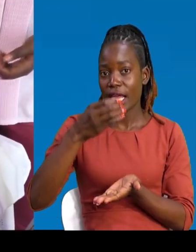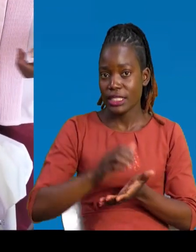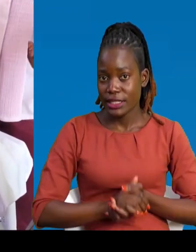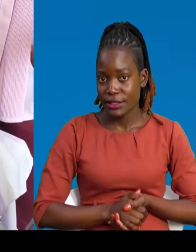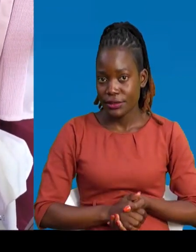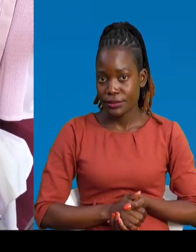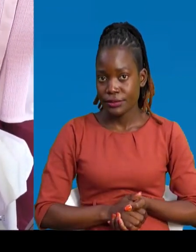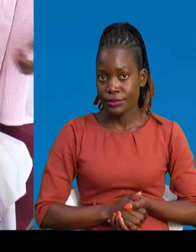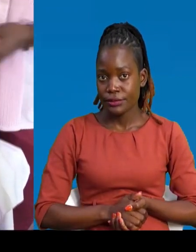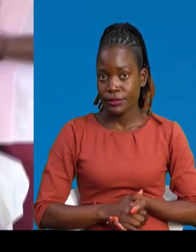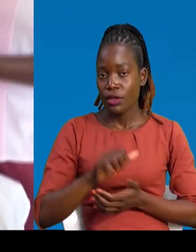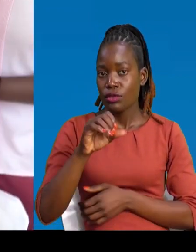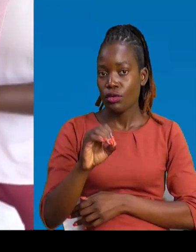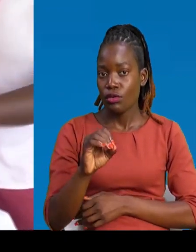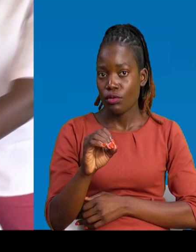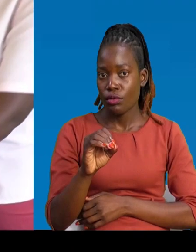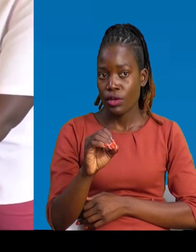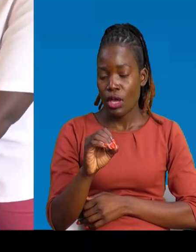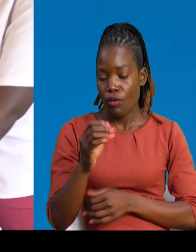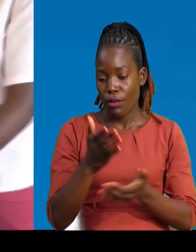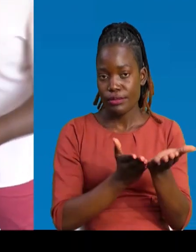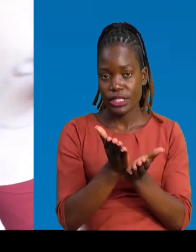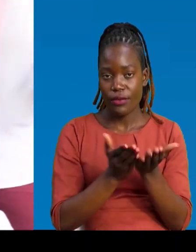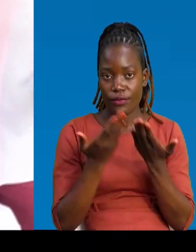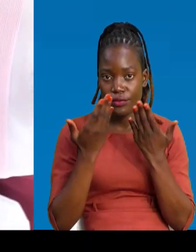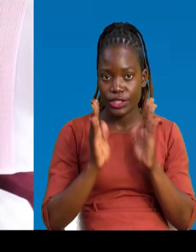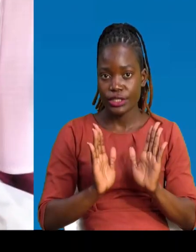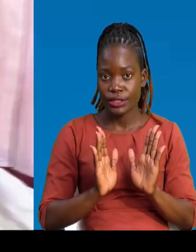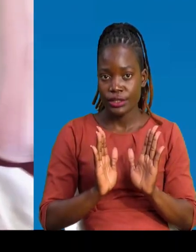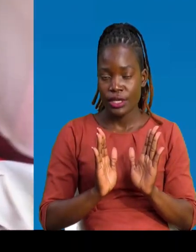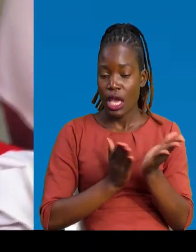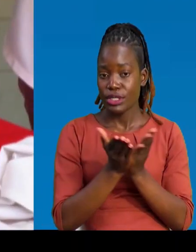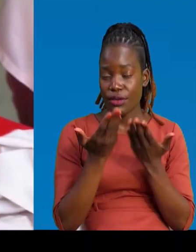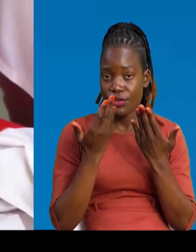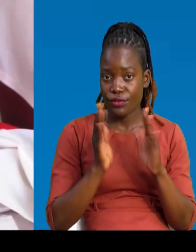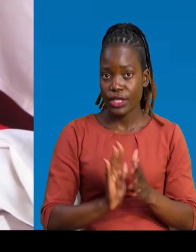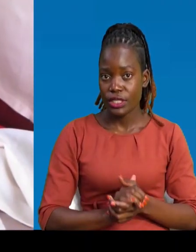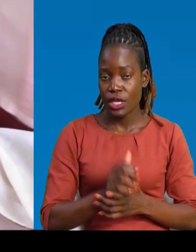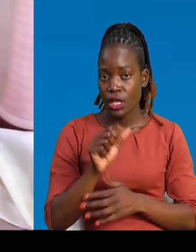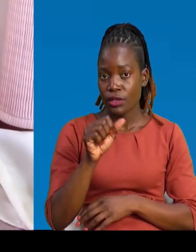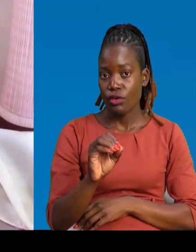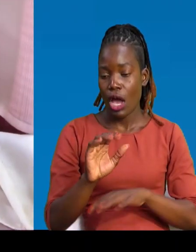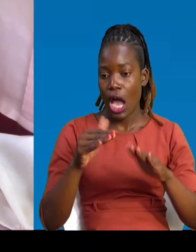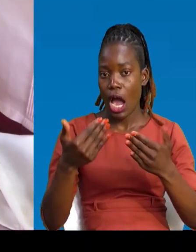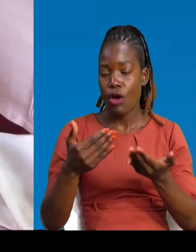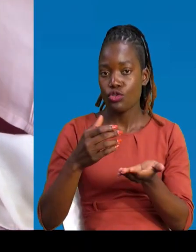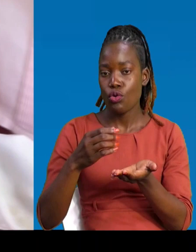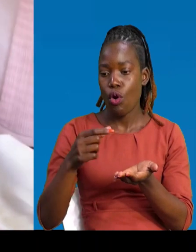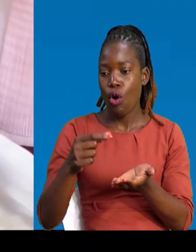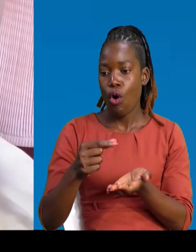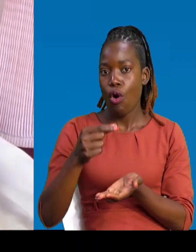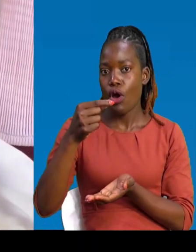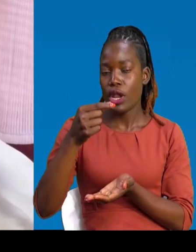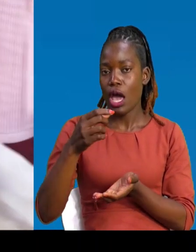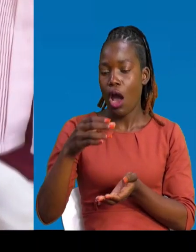Yeah. Na, so, amesaviwa. Si amesaviwa? So, vilo nashika, so ishikilia na